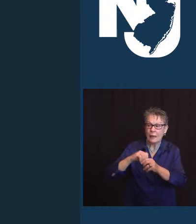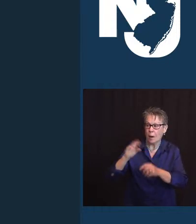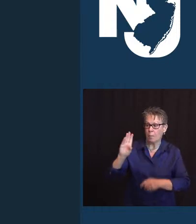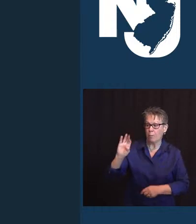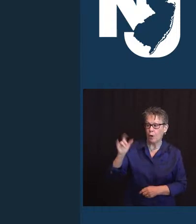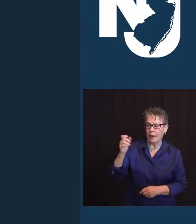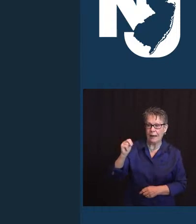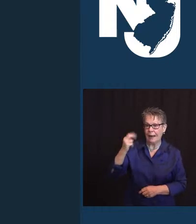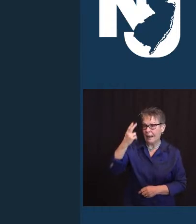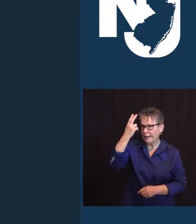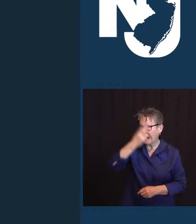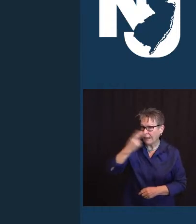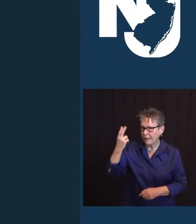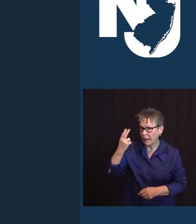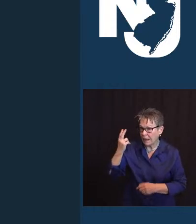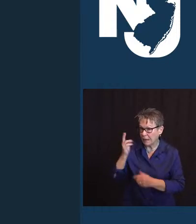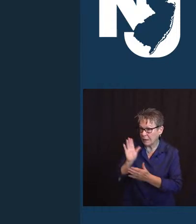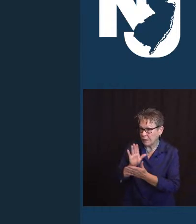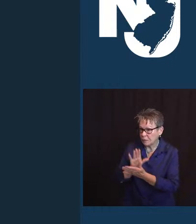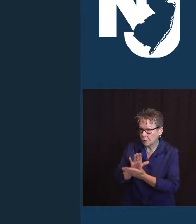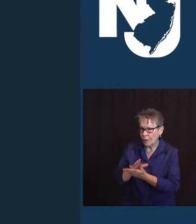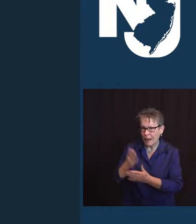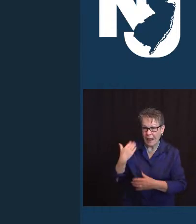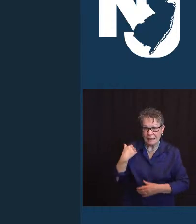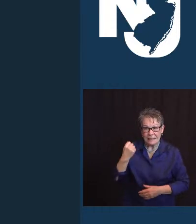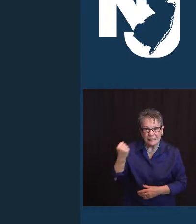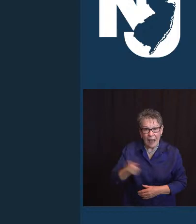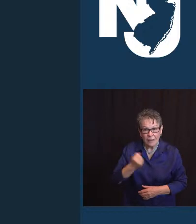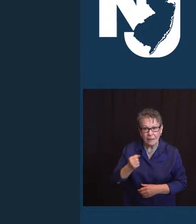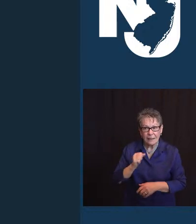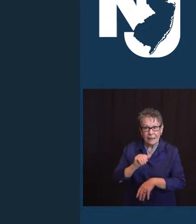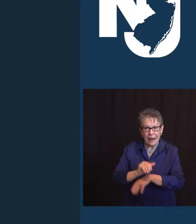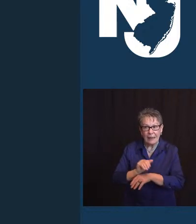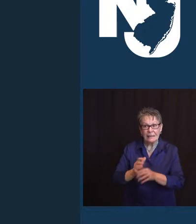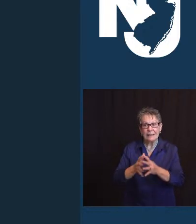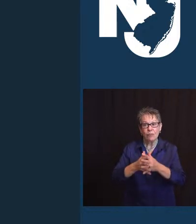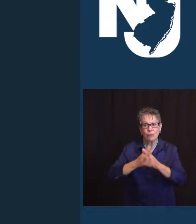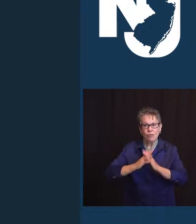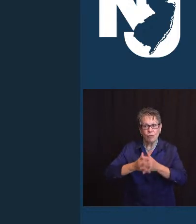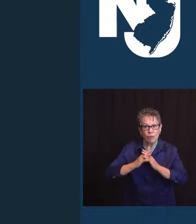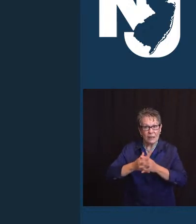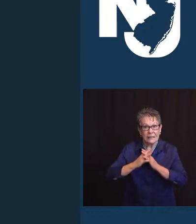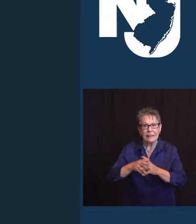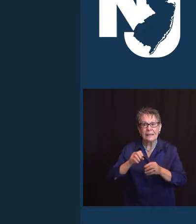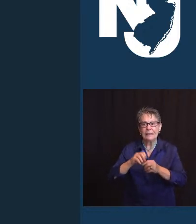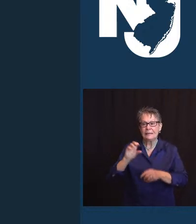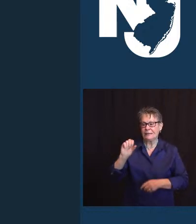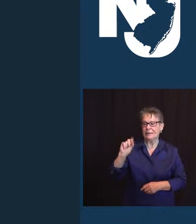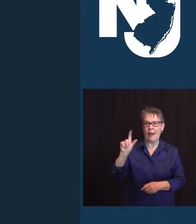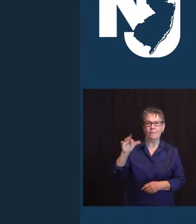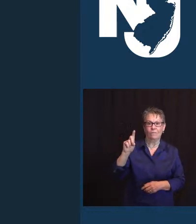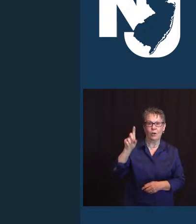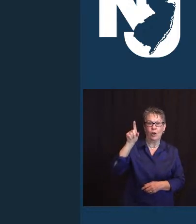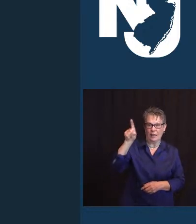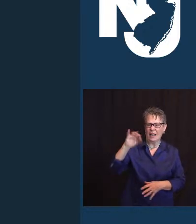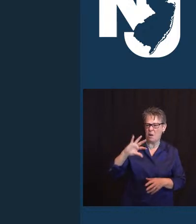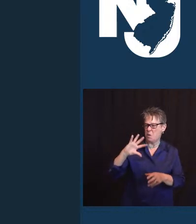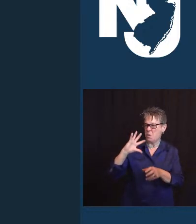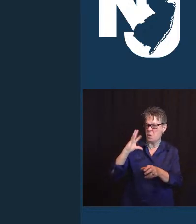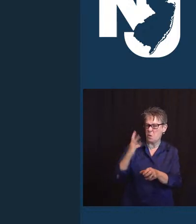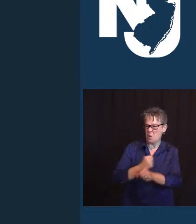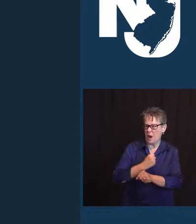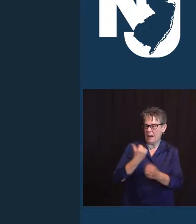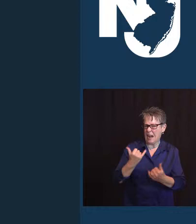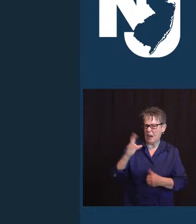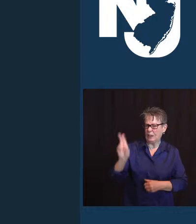And on Saturday night, wrestling for Stanford, he won the national title at 165 pounds. He was also named the outstanding